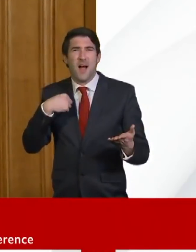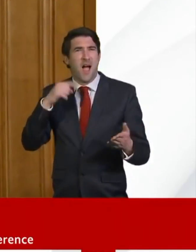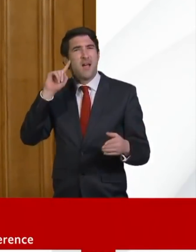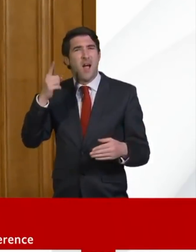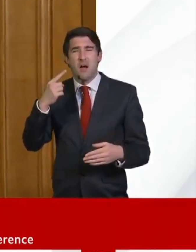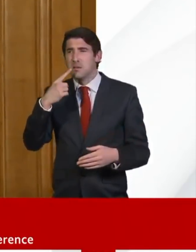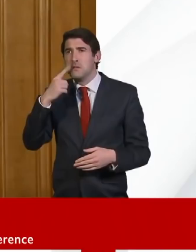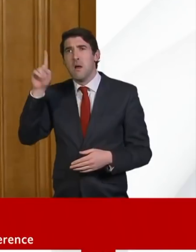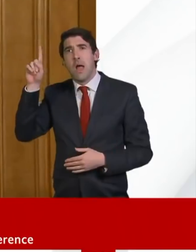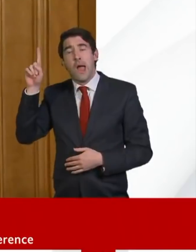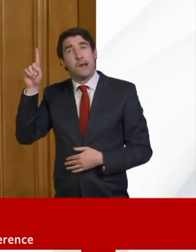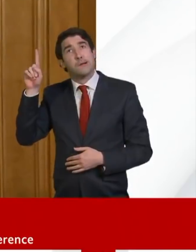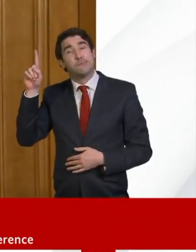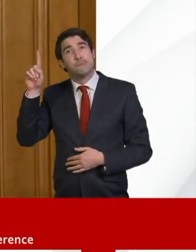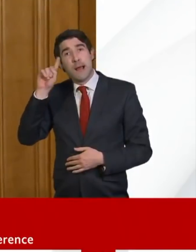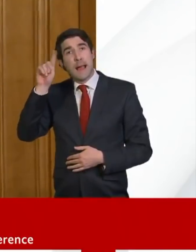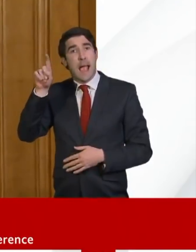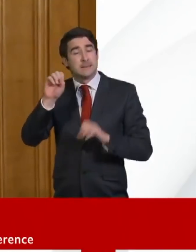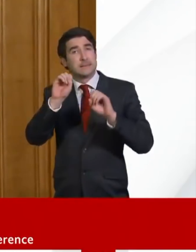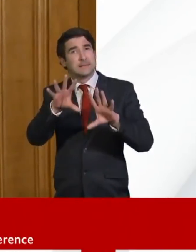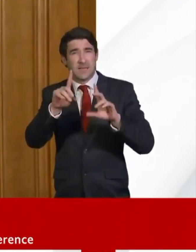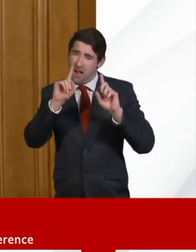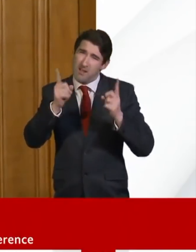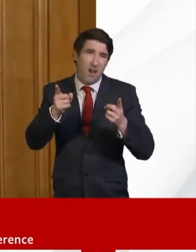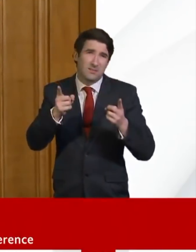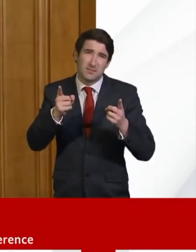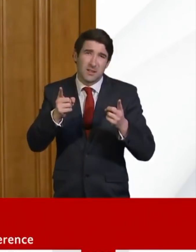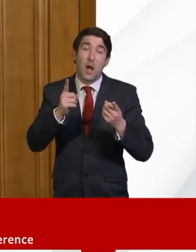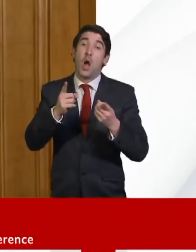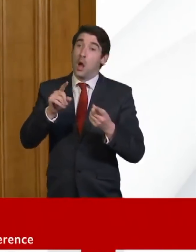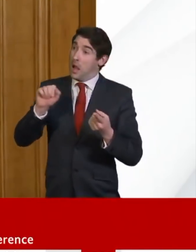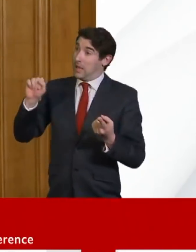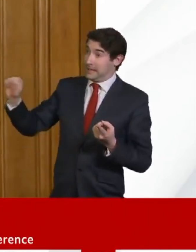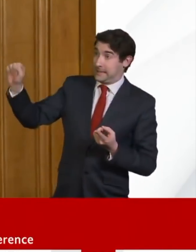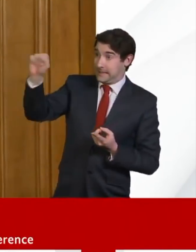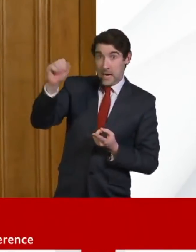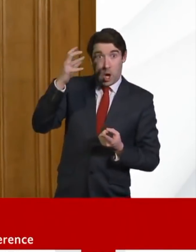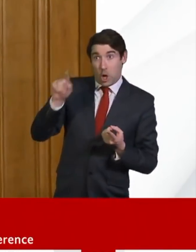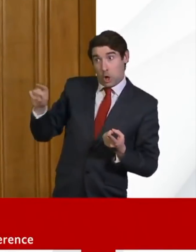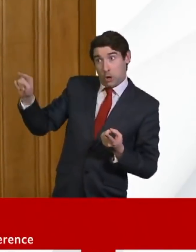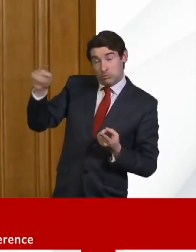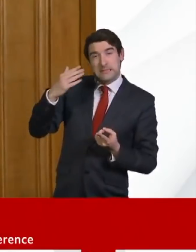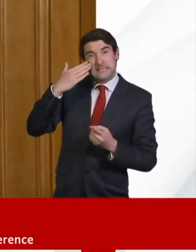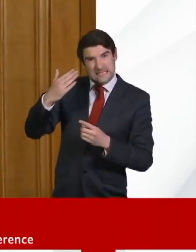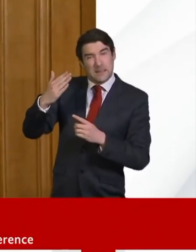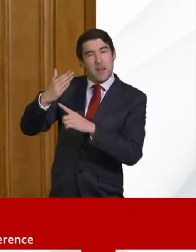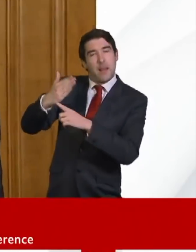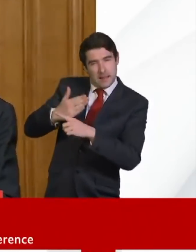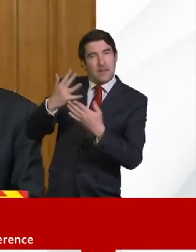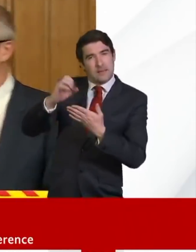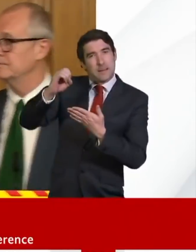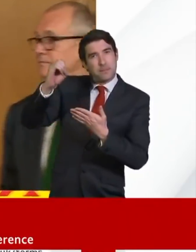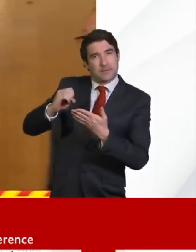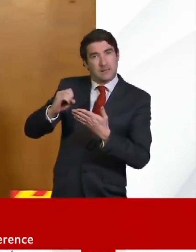but from what I've seen from other places, it's mainly single-digit numbers, and it could be a bit higher in some places.